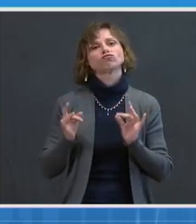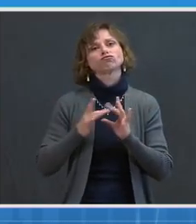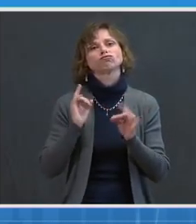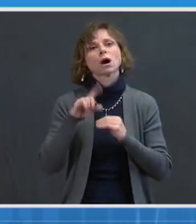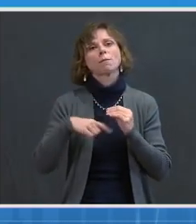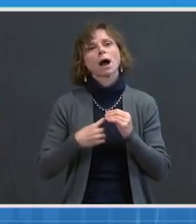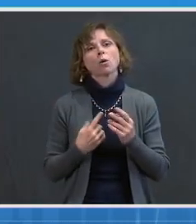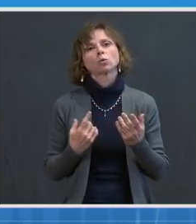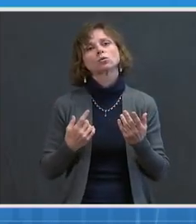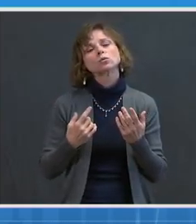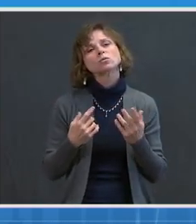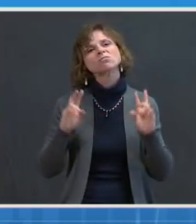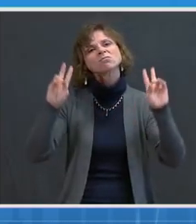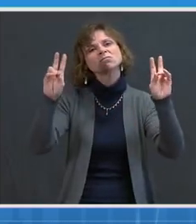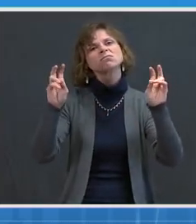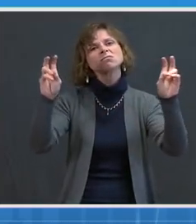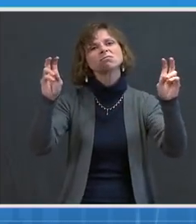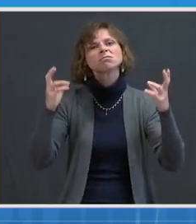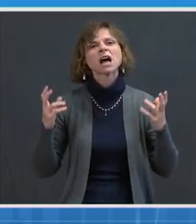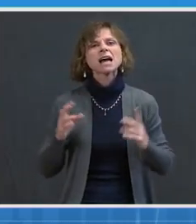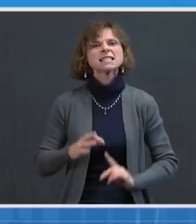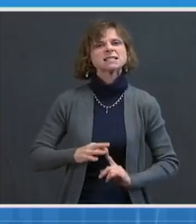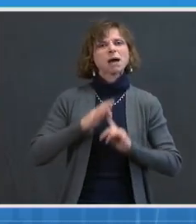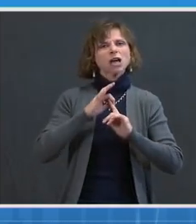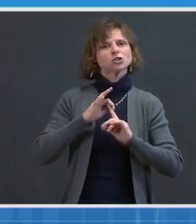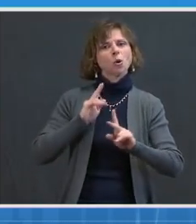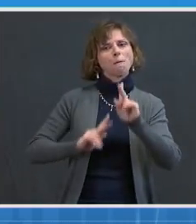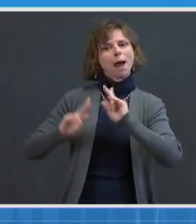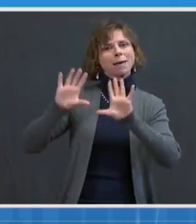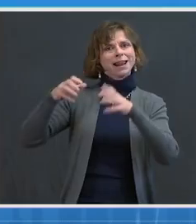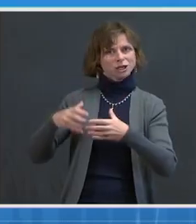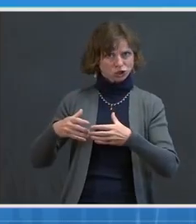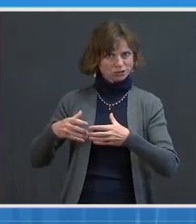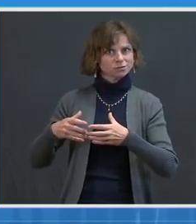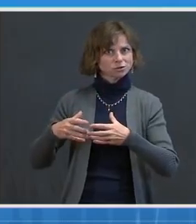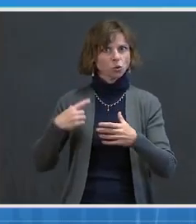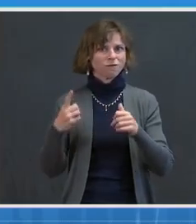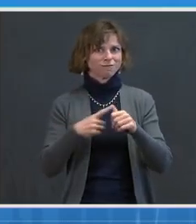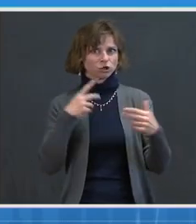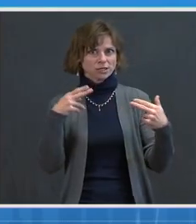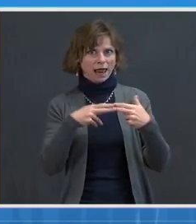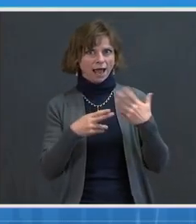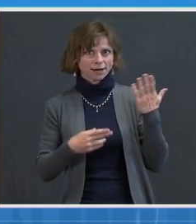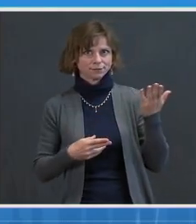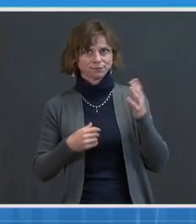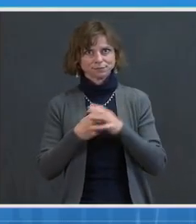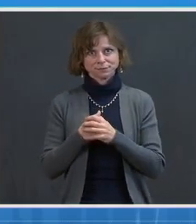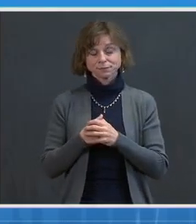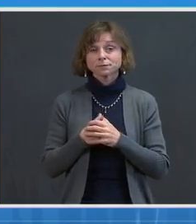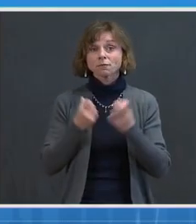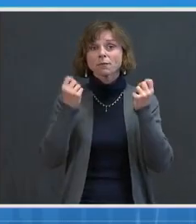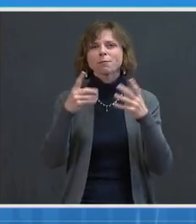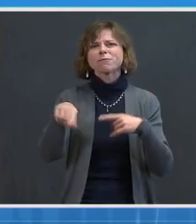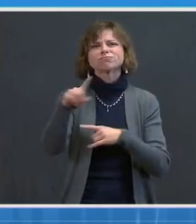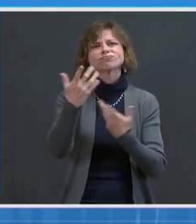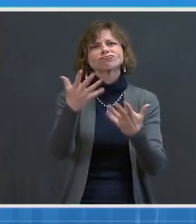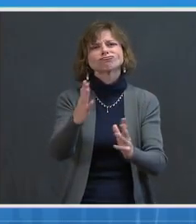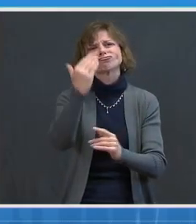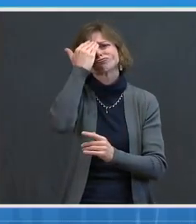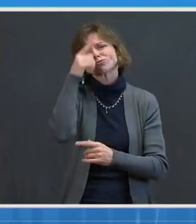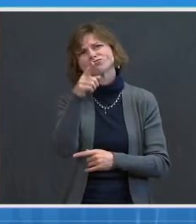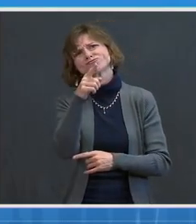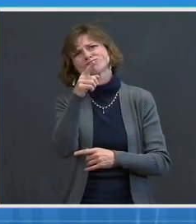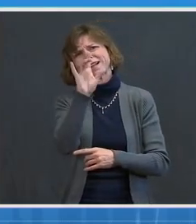about what we refer to as special populations. So if I could have the first slide. Many of you are very familiar with this